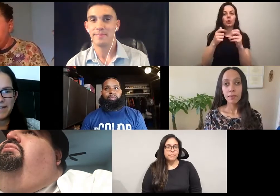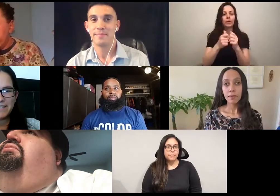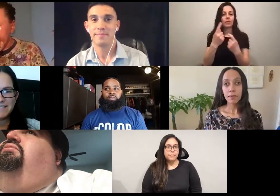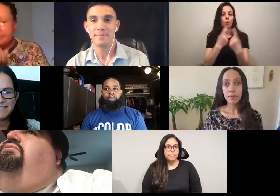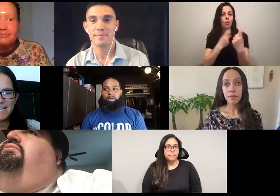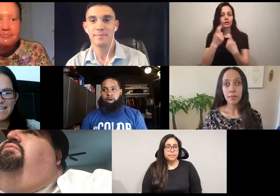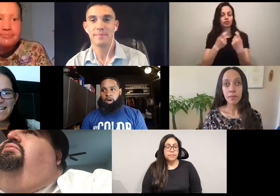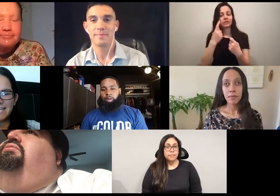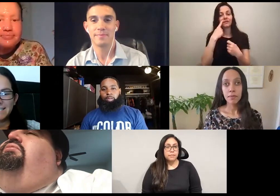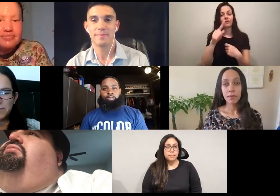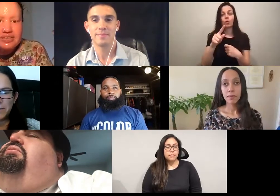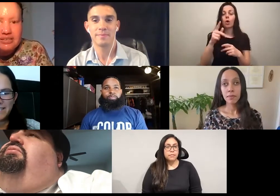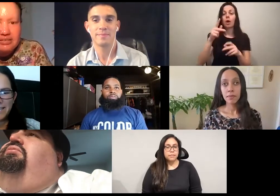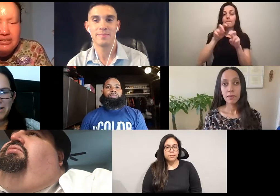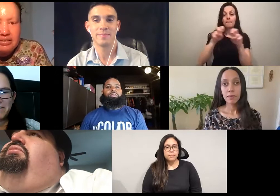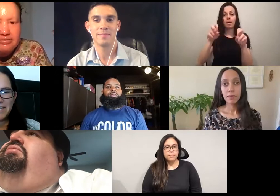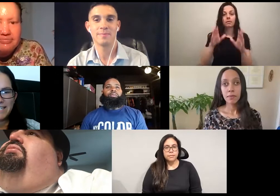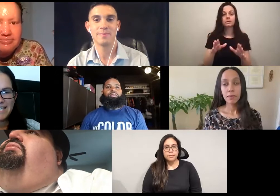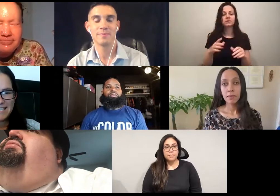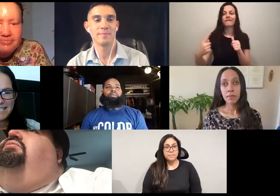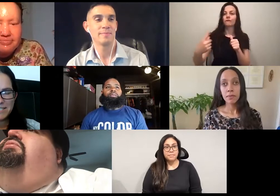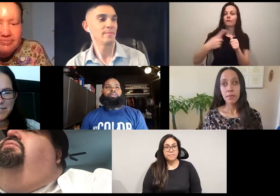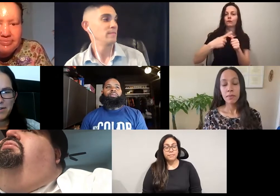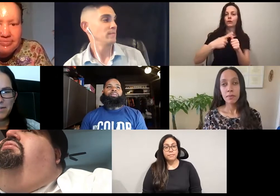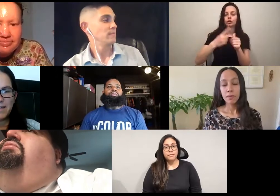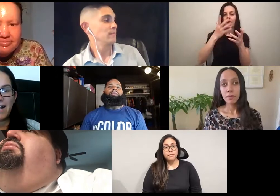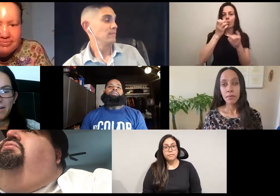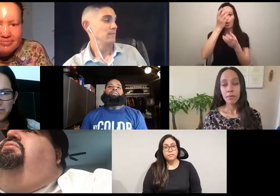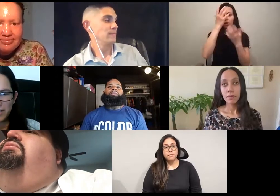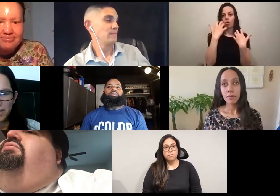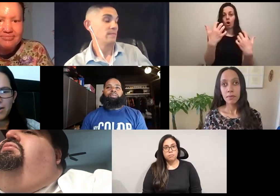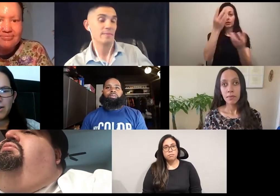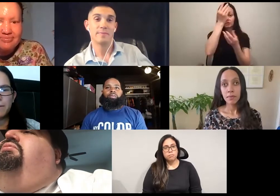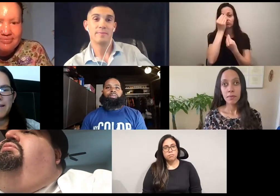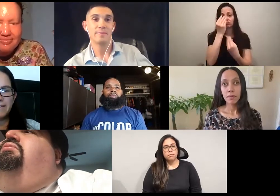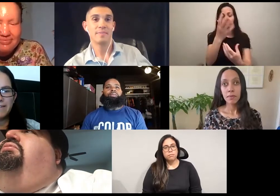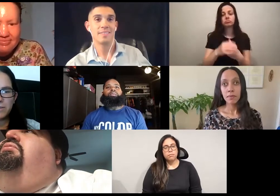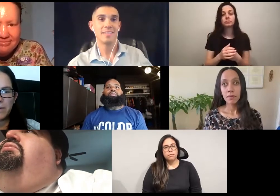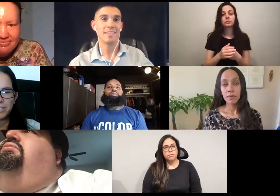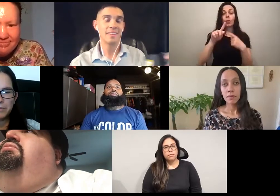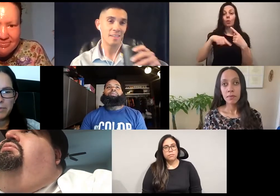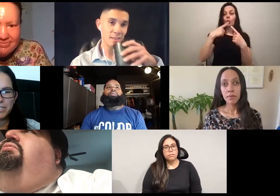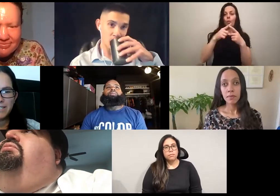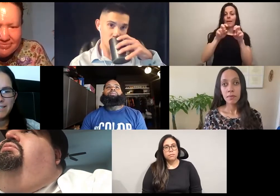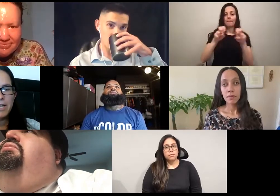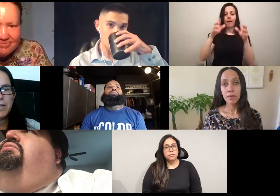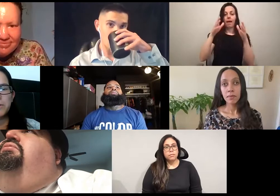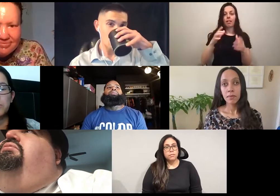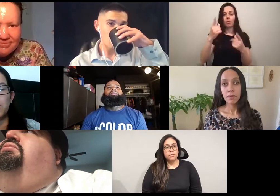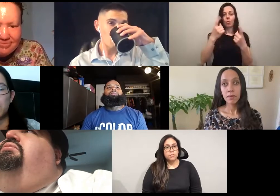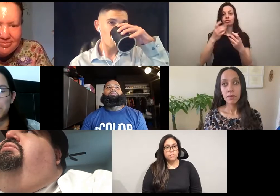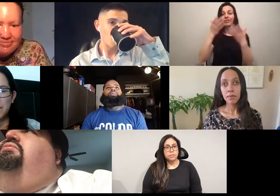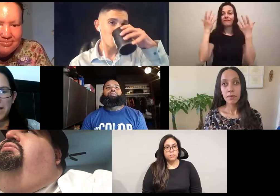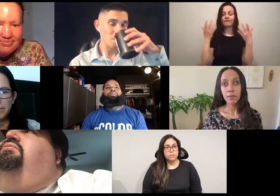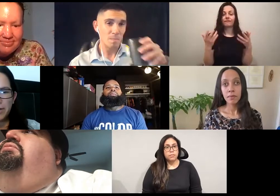for the panelists, I did want to let all of our attendees know that after our panelist question portion,